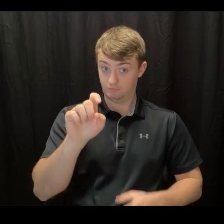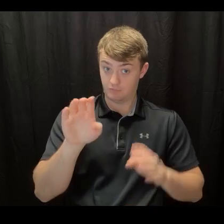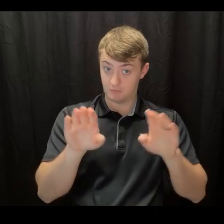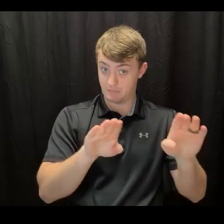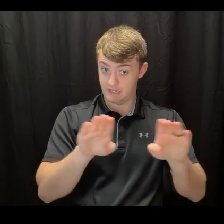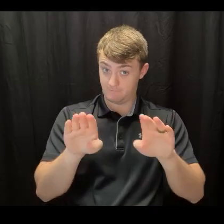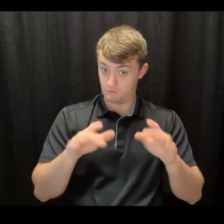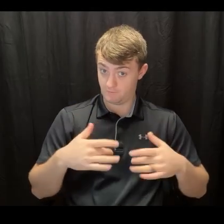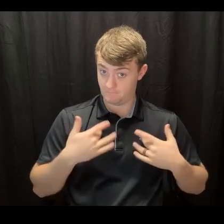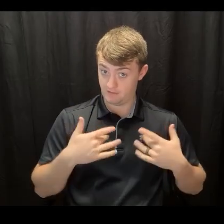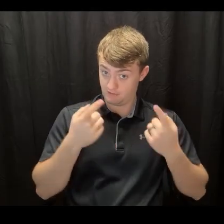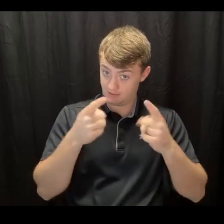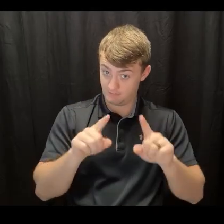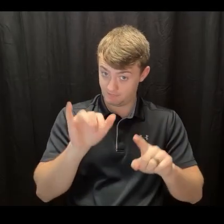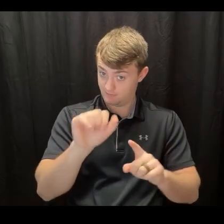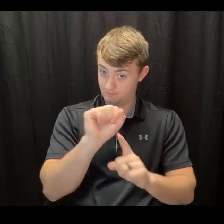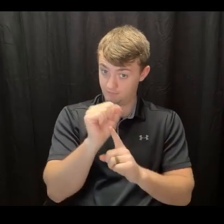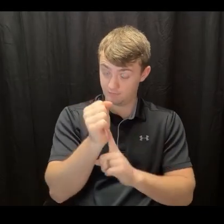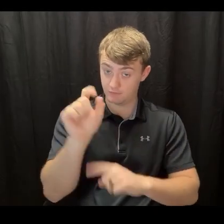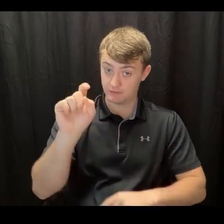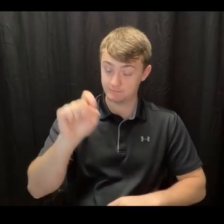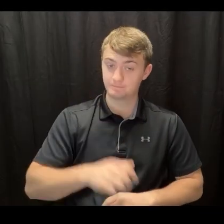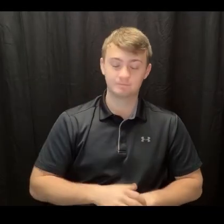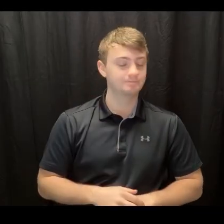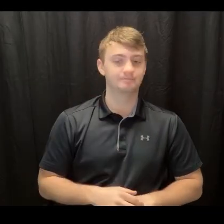Did a behavior event occur in this scenario?